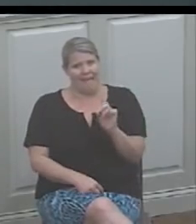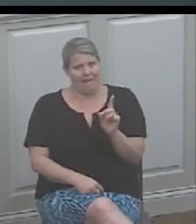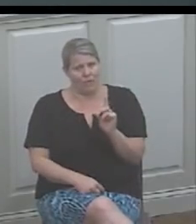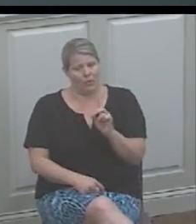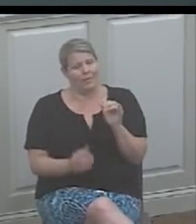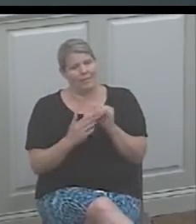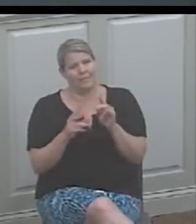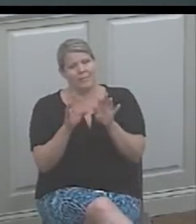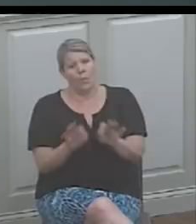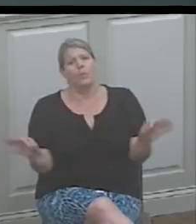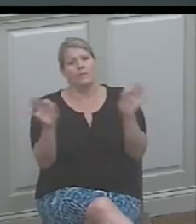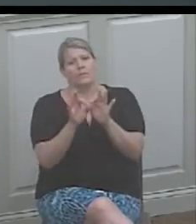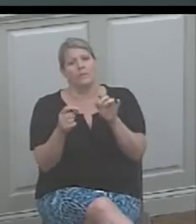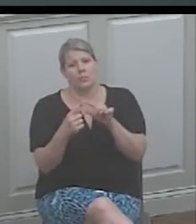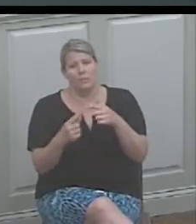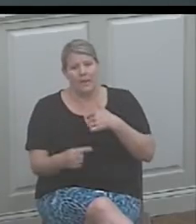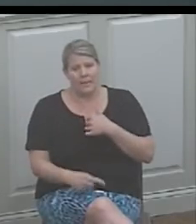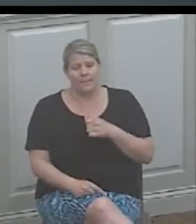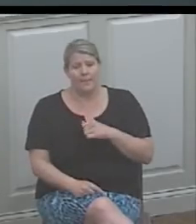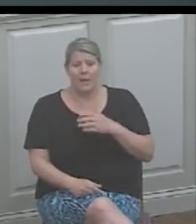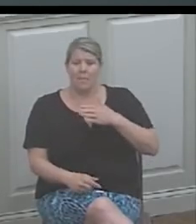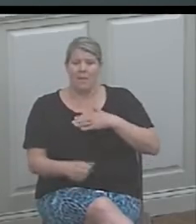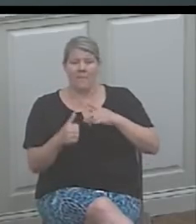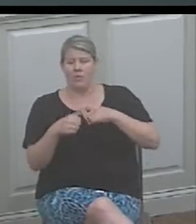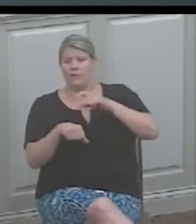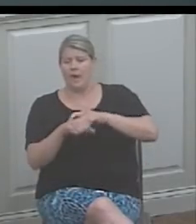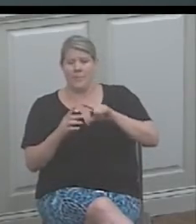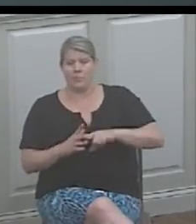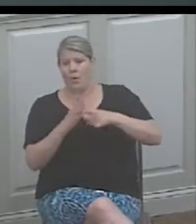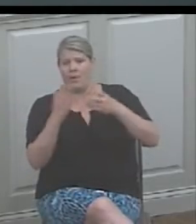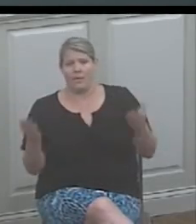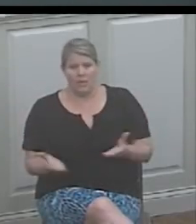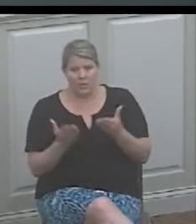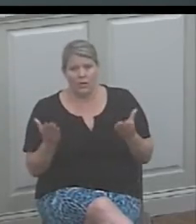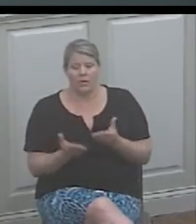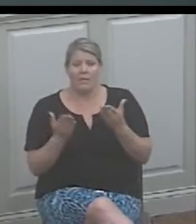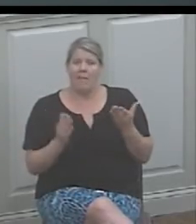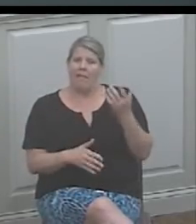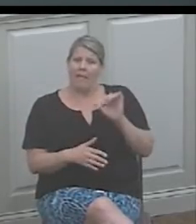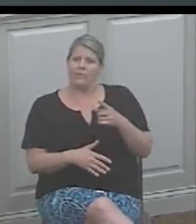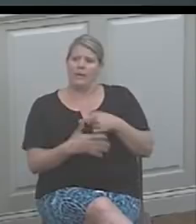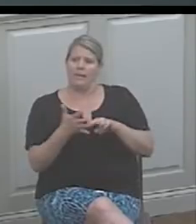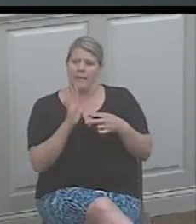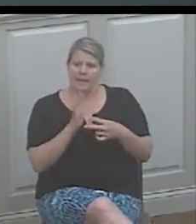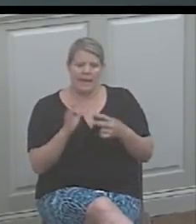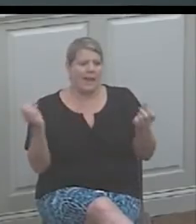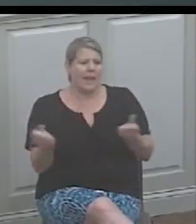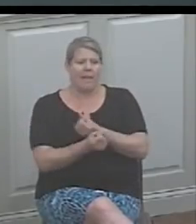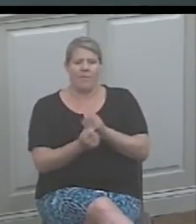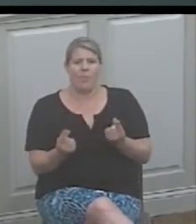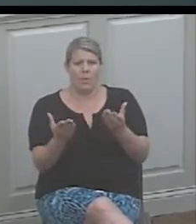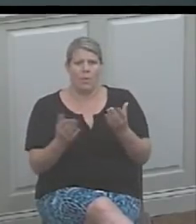something. And when I first started here, it did mean something because this is the agency where everybody wanted to come and